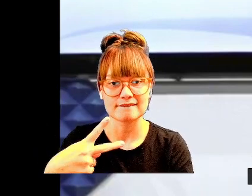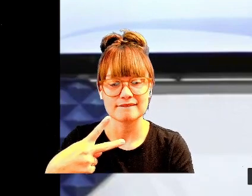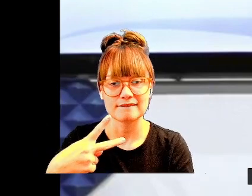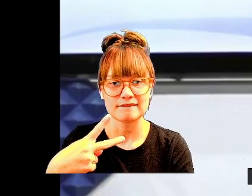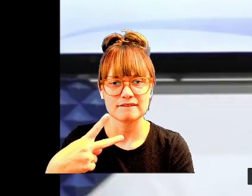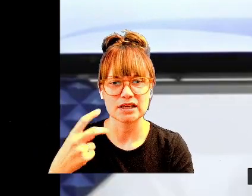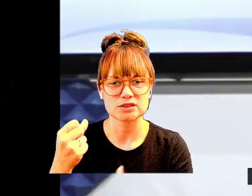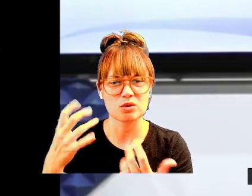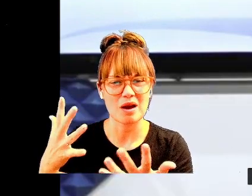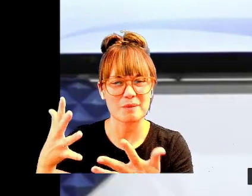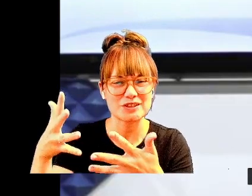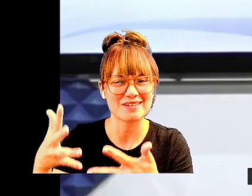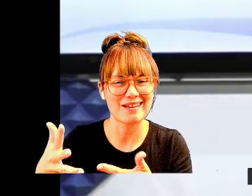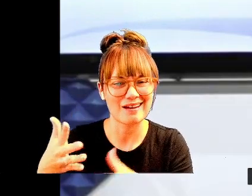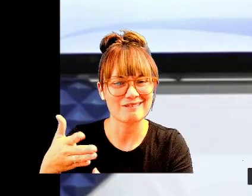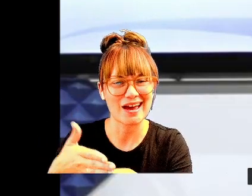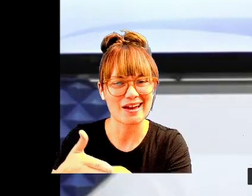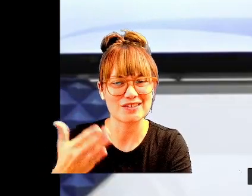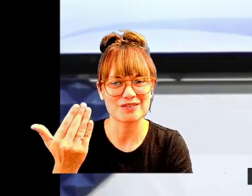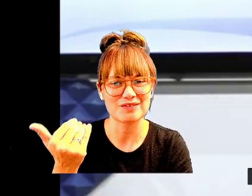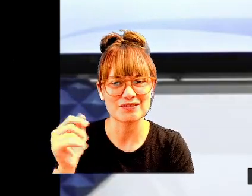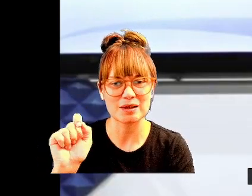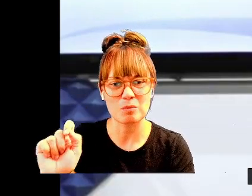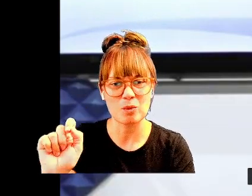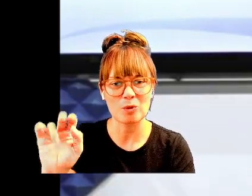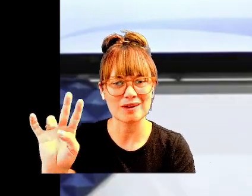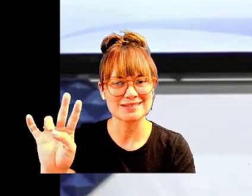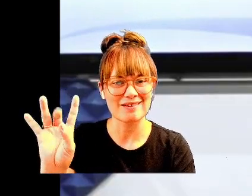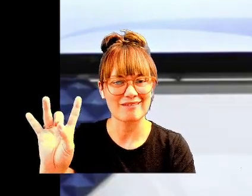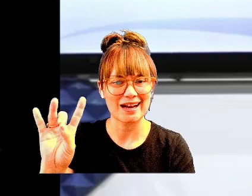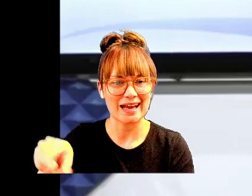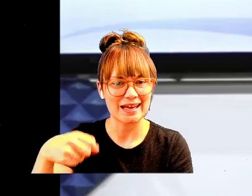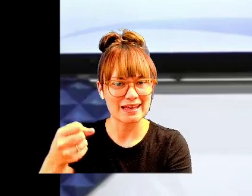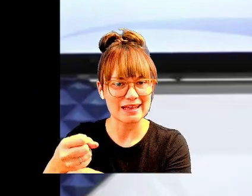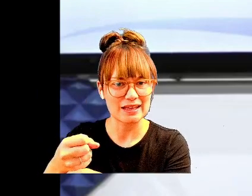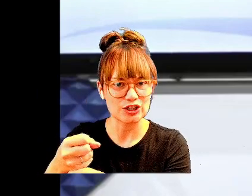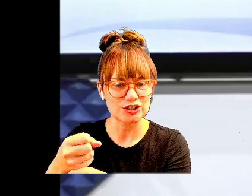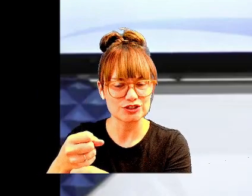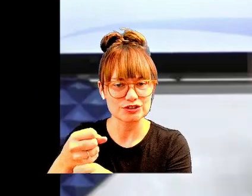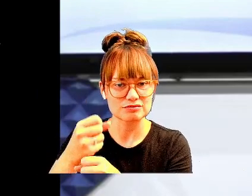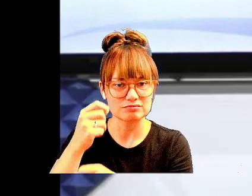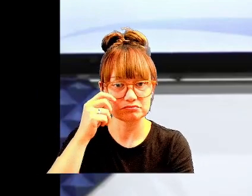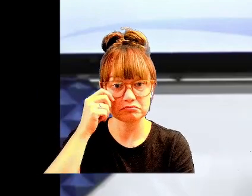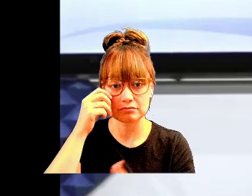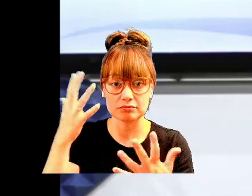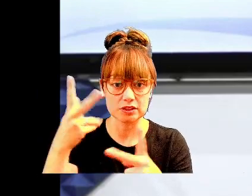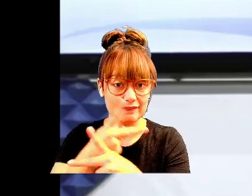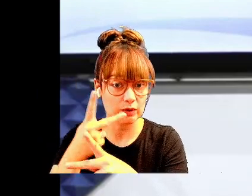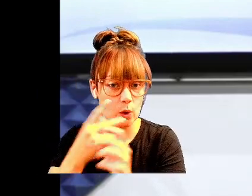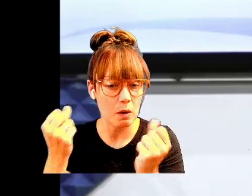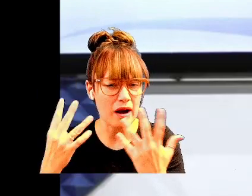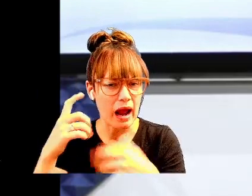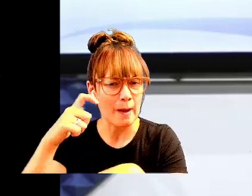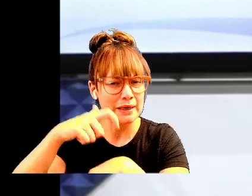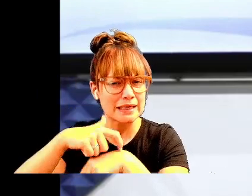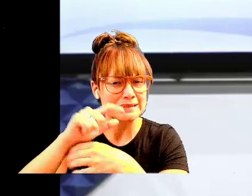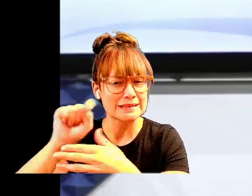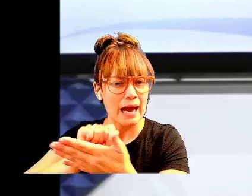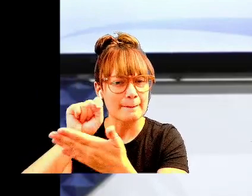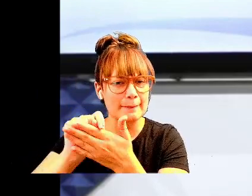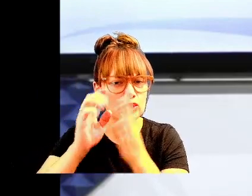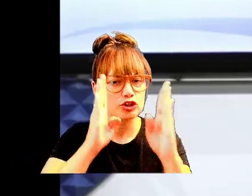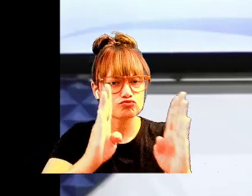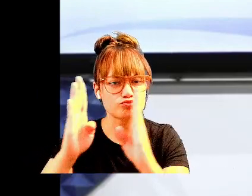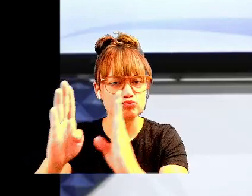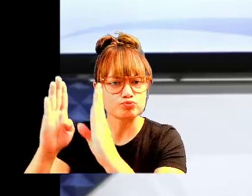after 15.78 years? Well, let's figure out how many time periods are in 15.78 years.